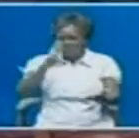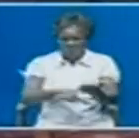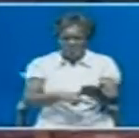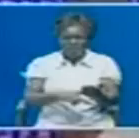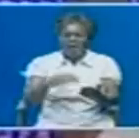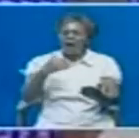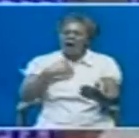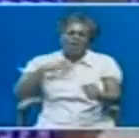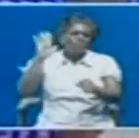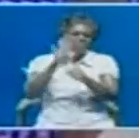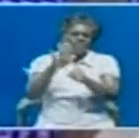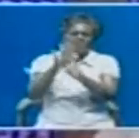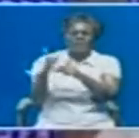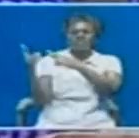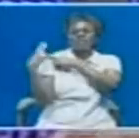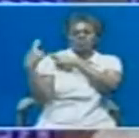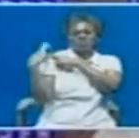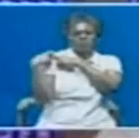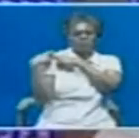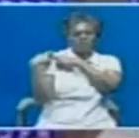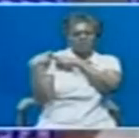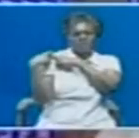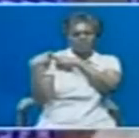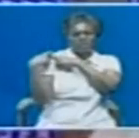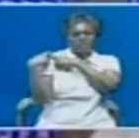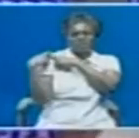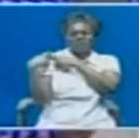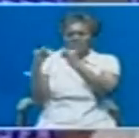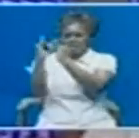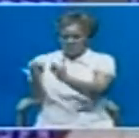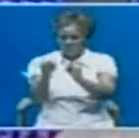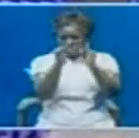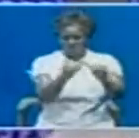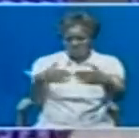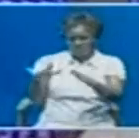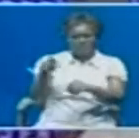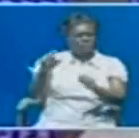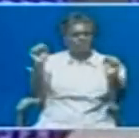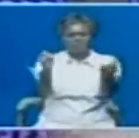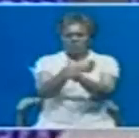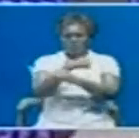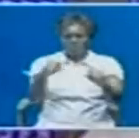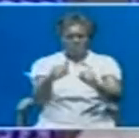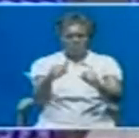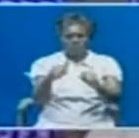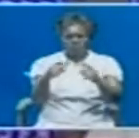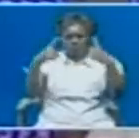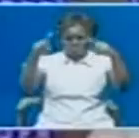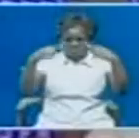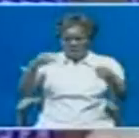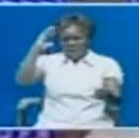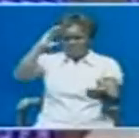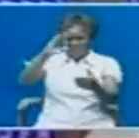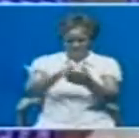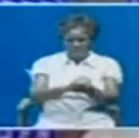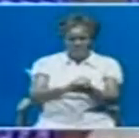have a role to play, because if we leave these things to individuals, then we will not get anywhere. And I believe